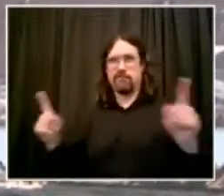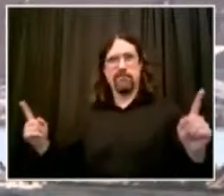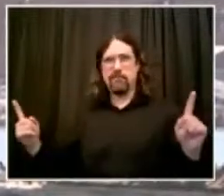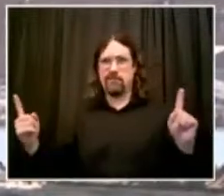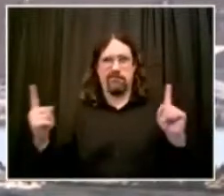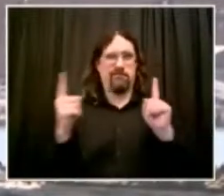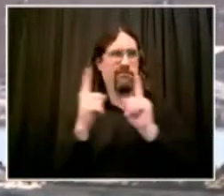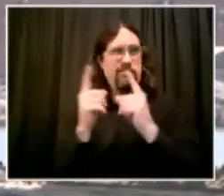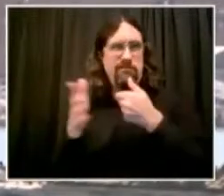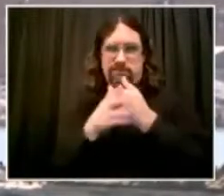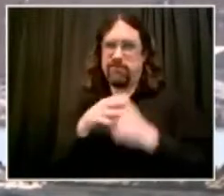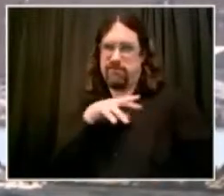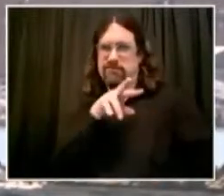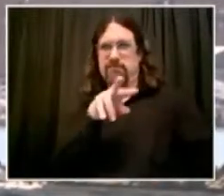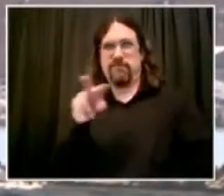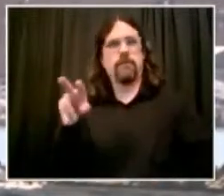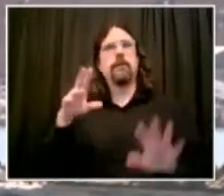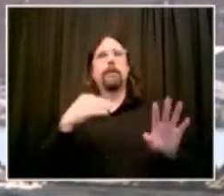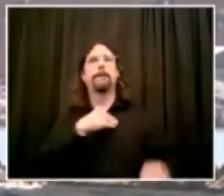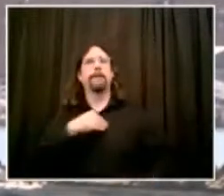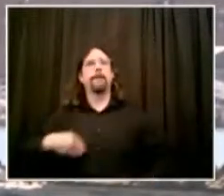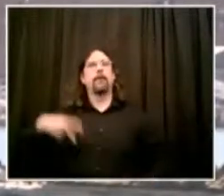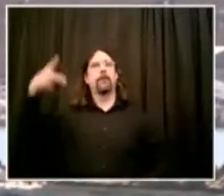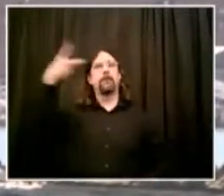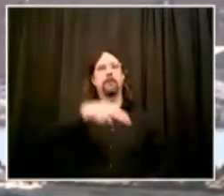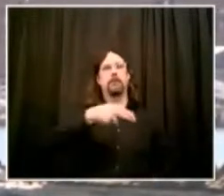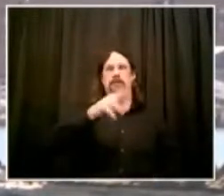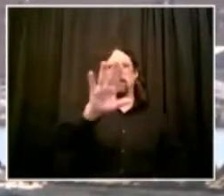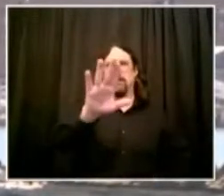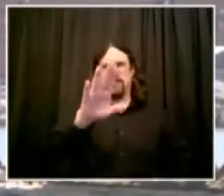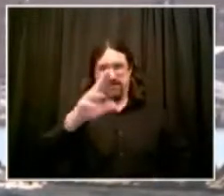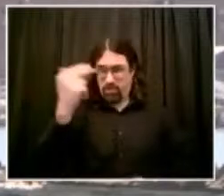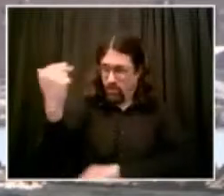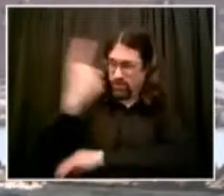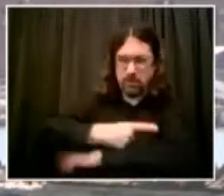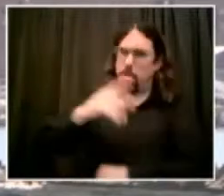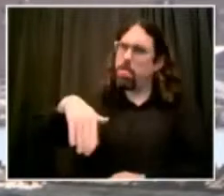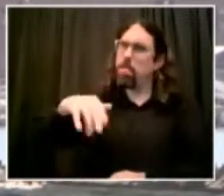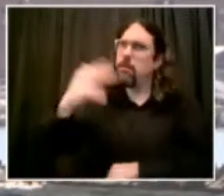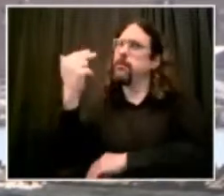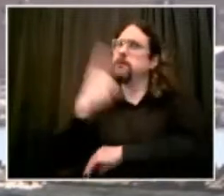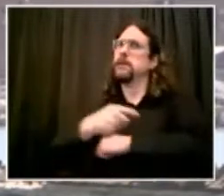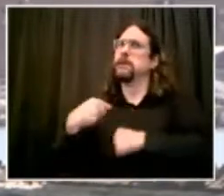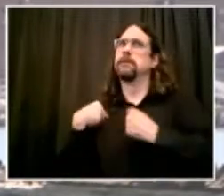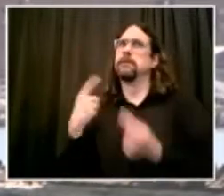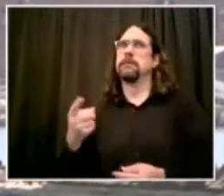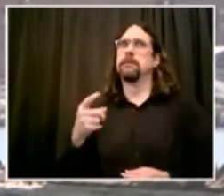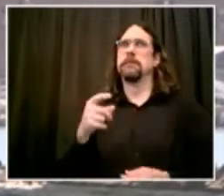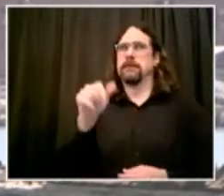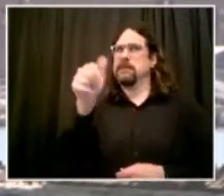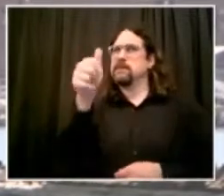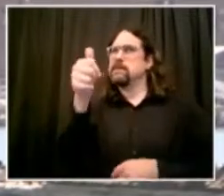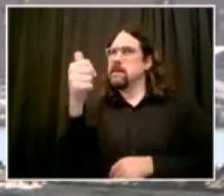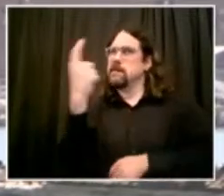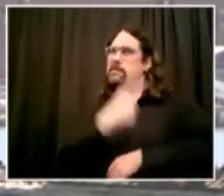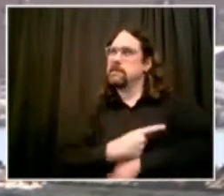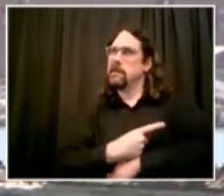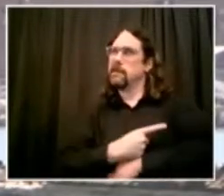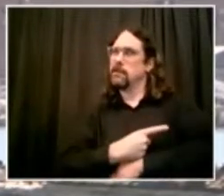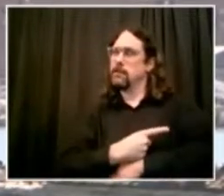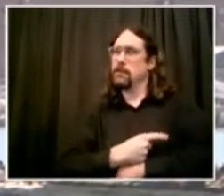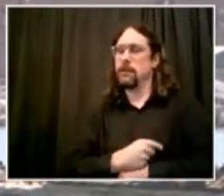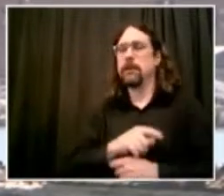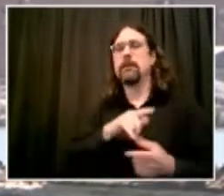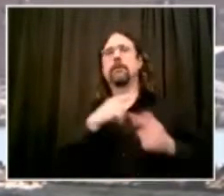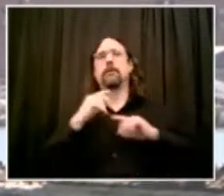that. I don't think it's about that. I think it's been 10 days, but go ahead. 10 days is pretty good. Usually the incubation period for